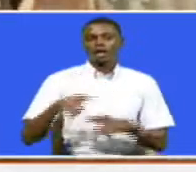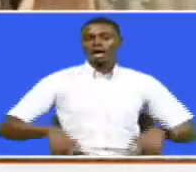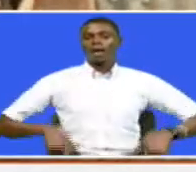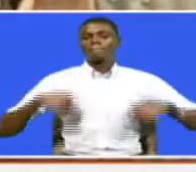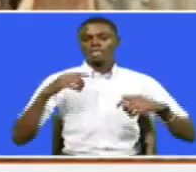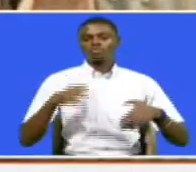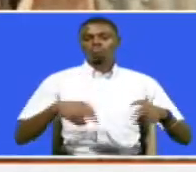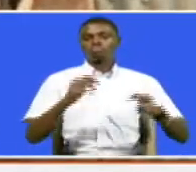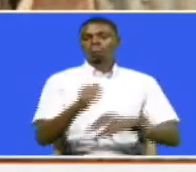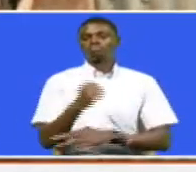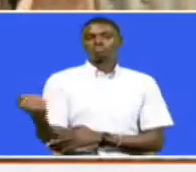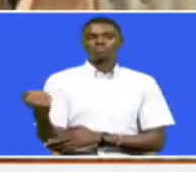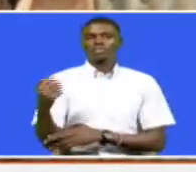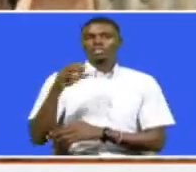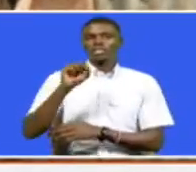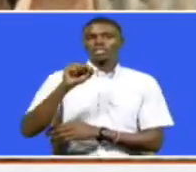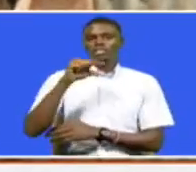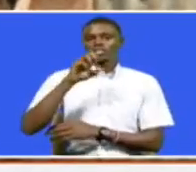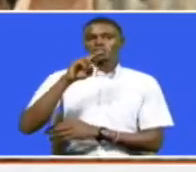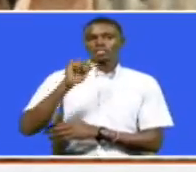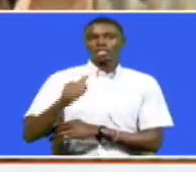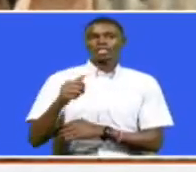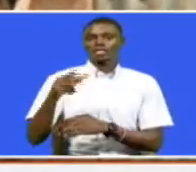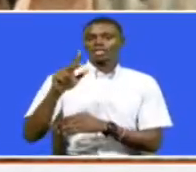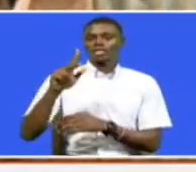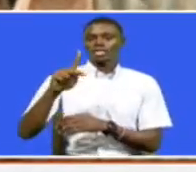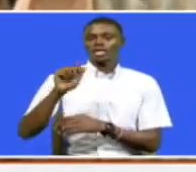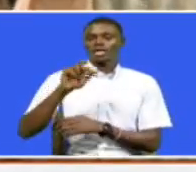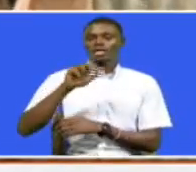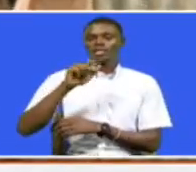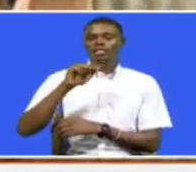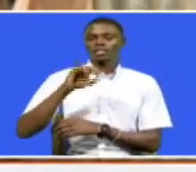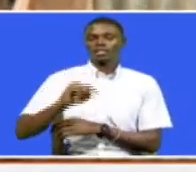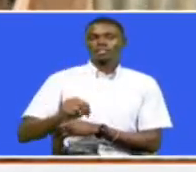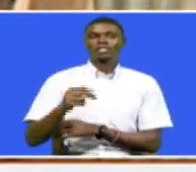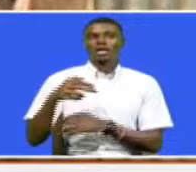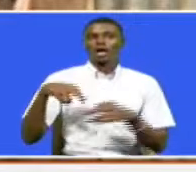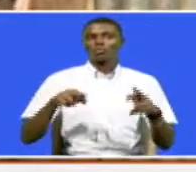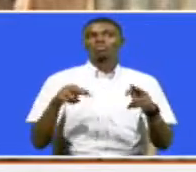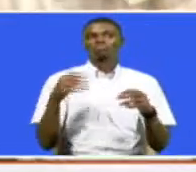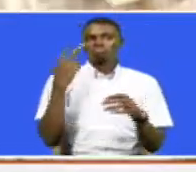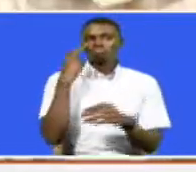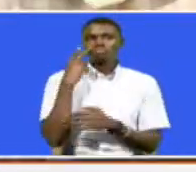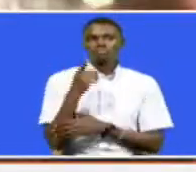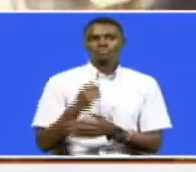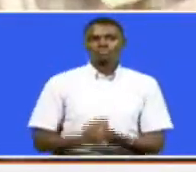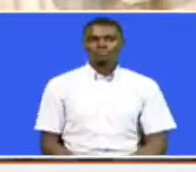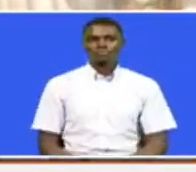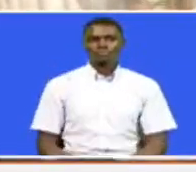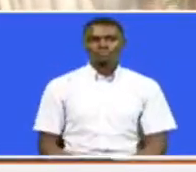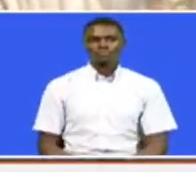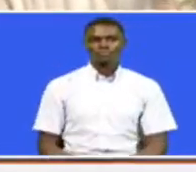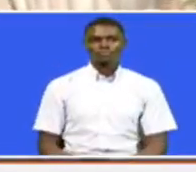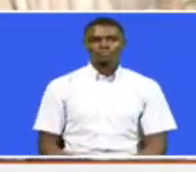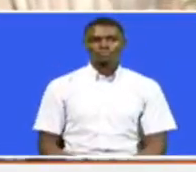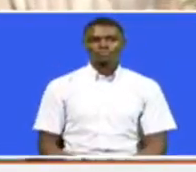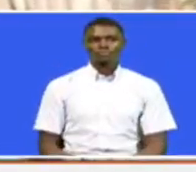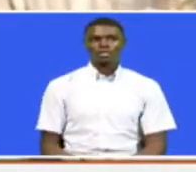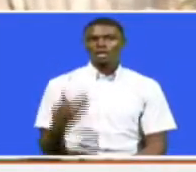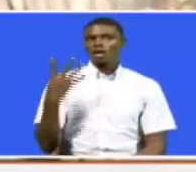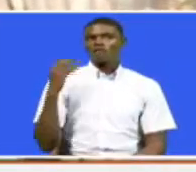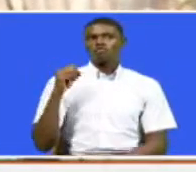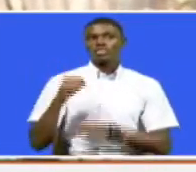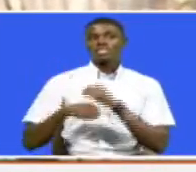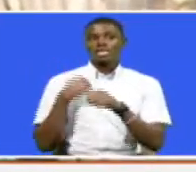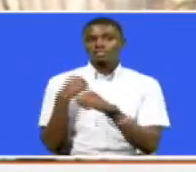roadside along the Sagana State Lodge Karatina Road, living in these makeshift structures. Miaka ingine hiyo ingine, 40